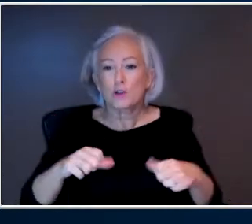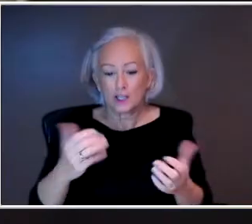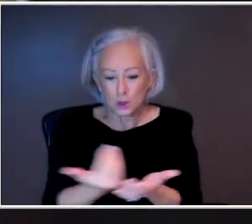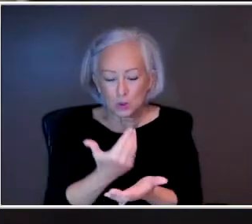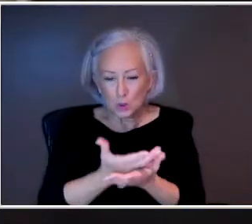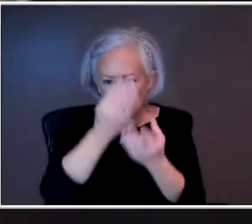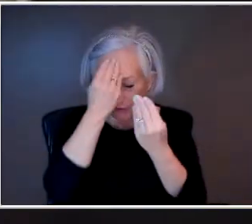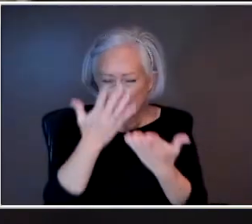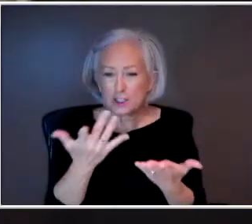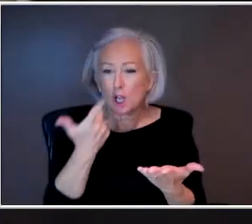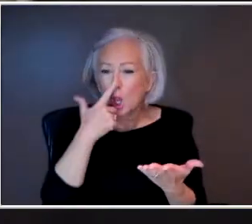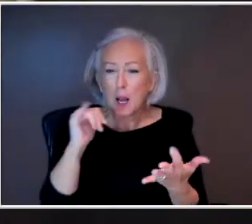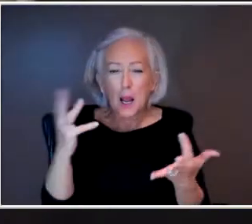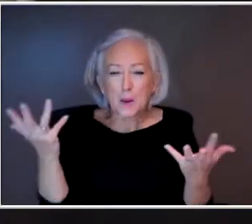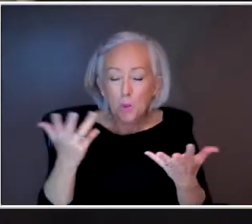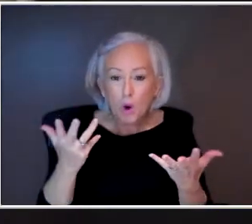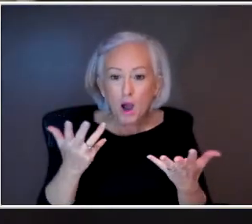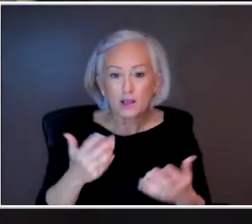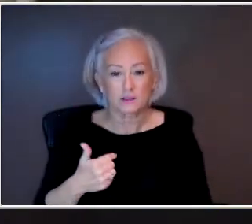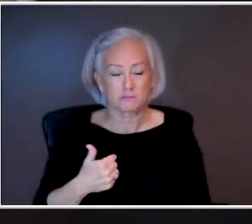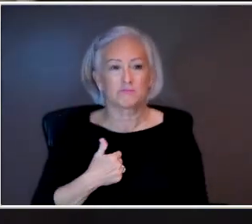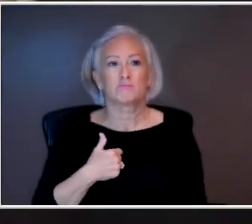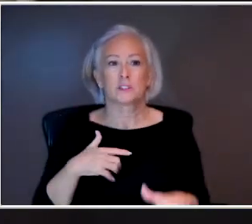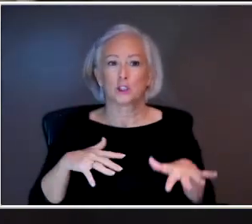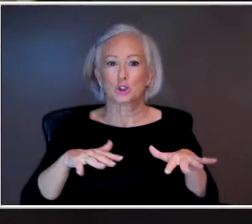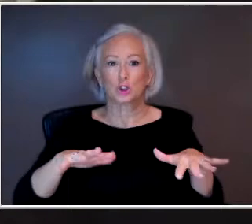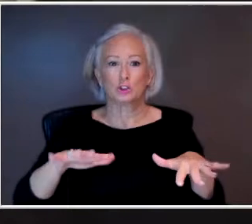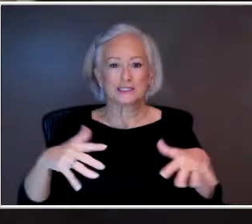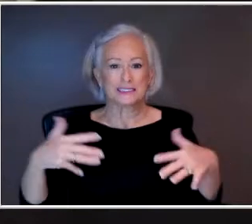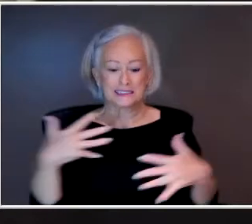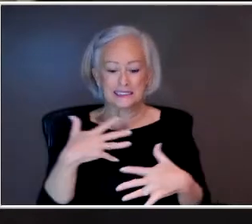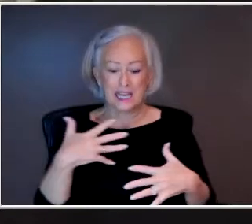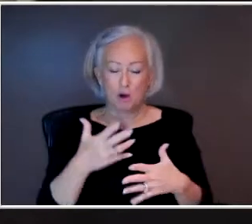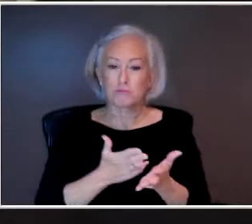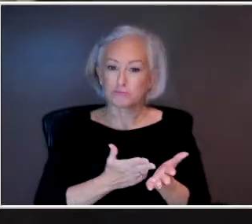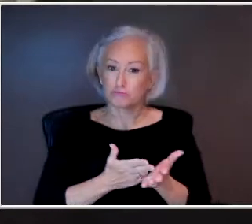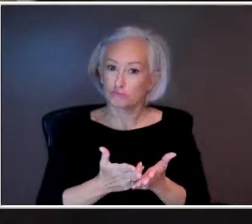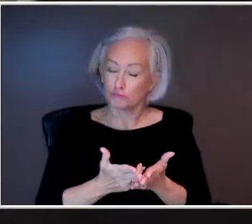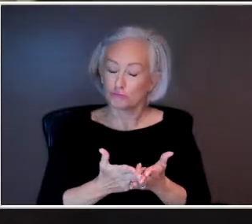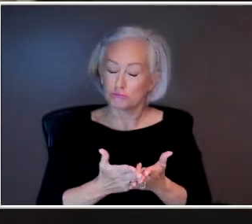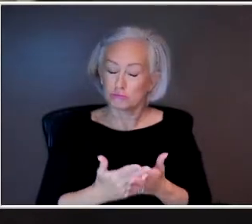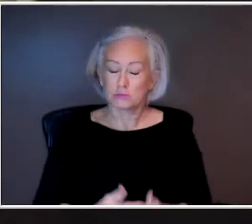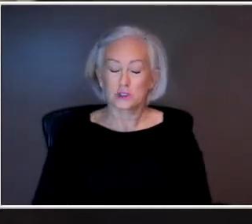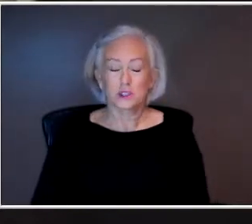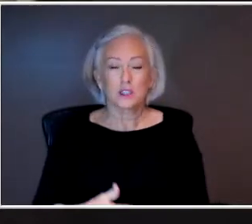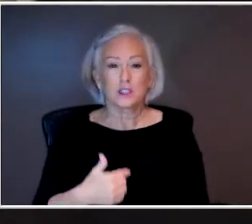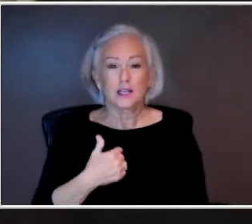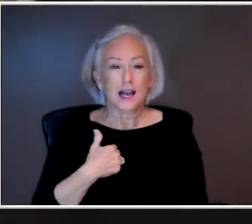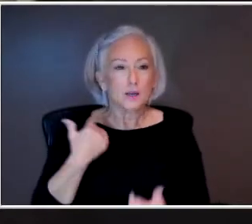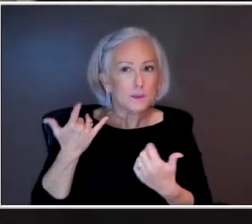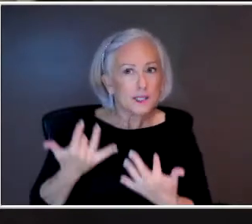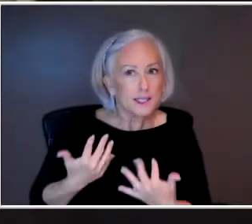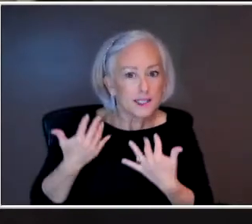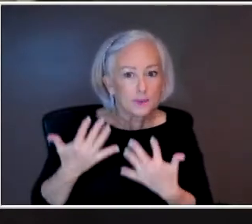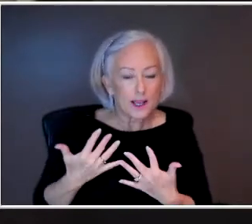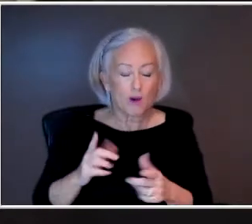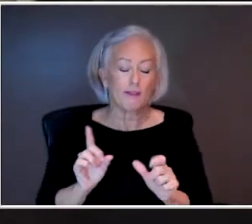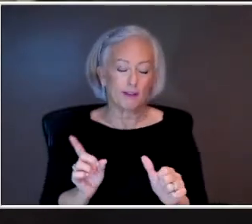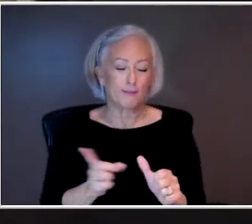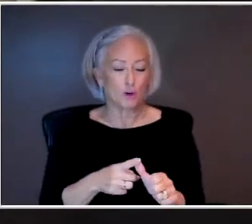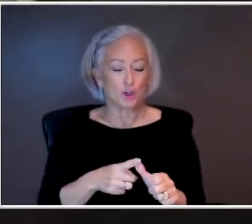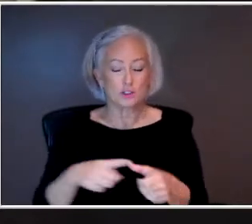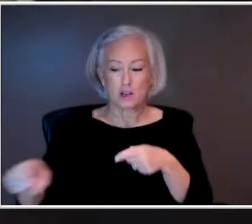It was pretty nerve-wracking and scary, to be honest, because I was waiting. When I got the phone call